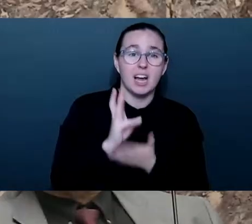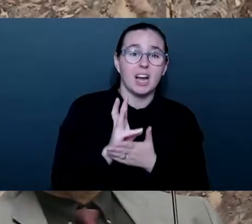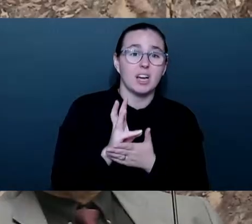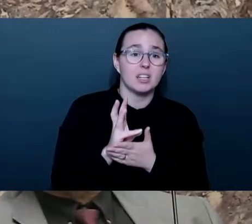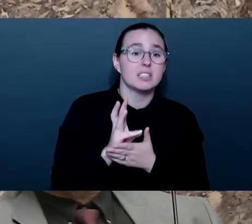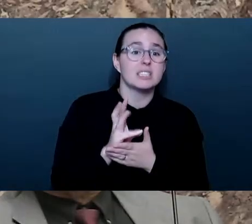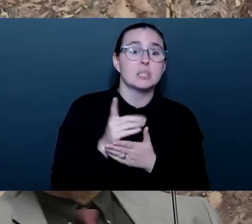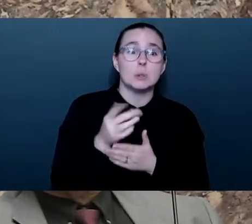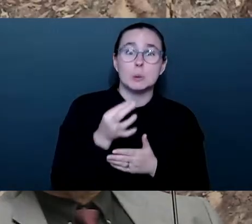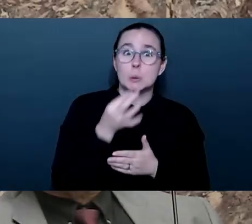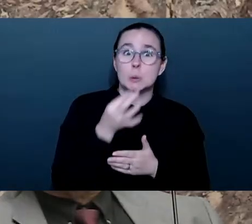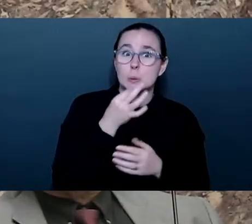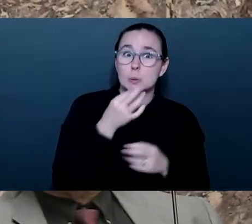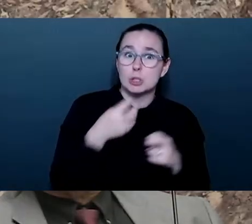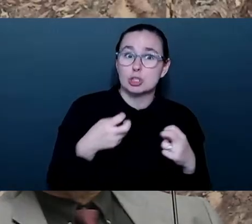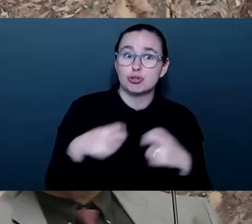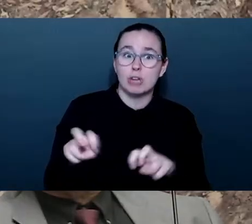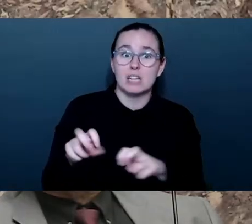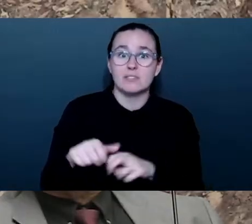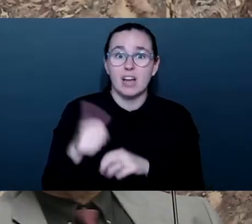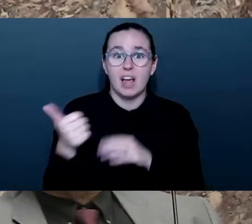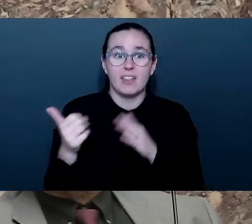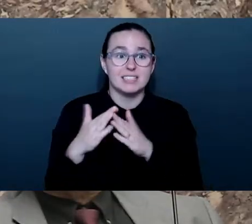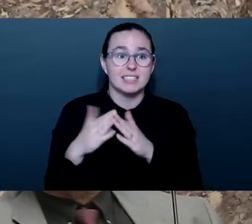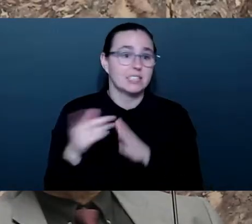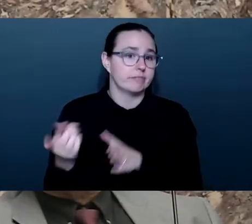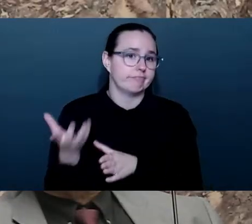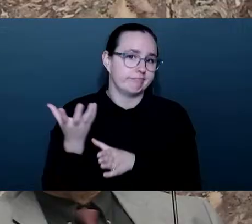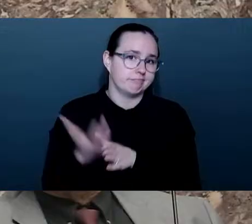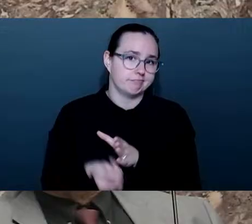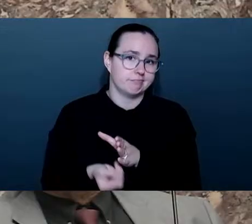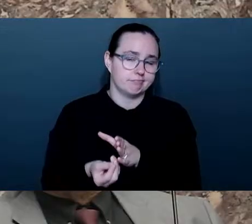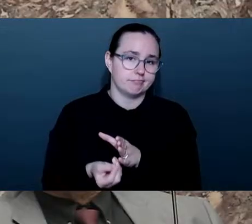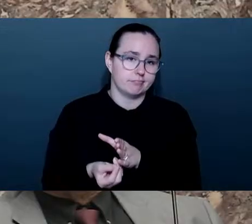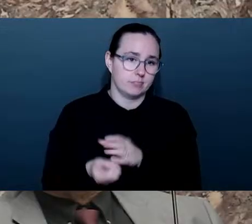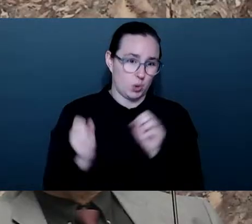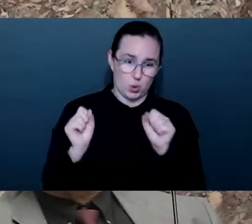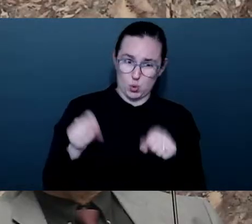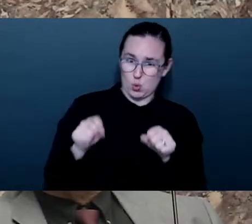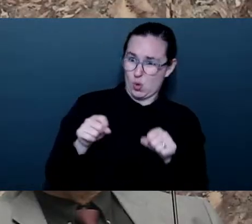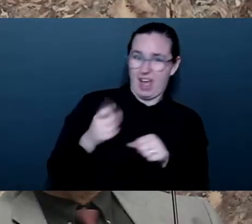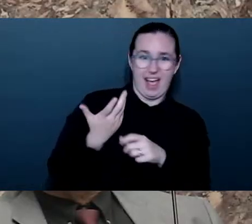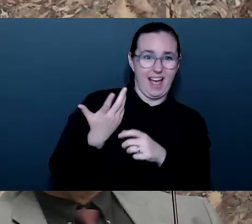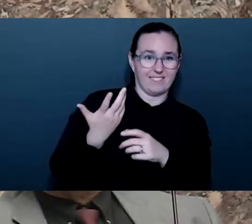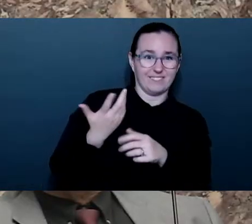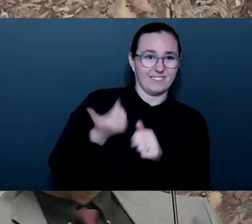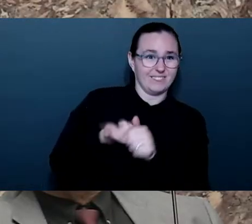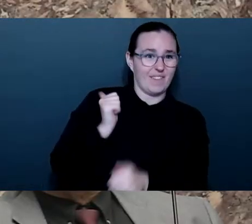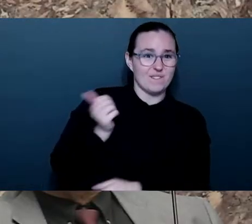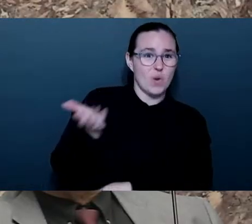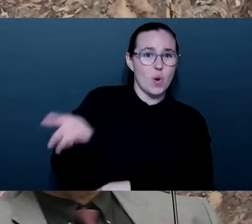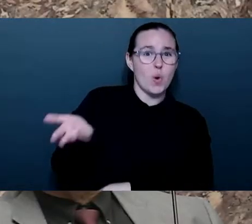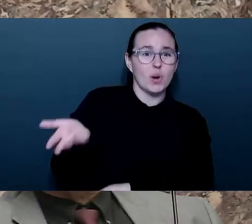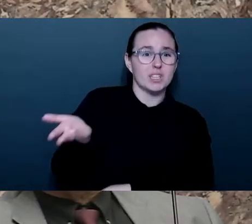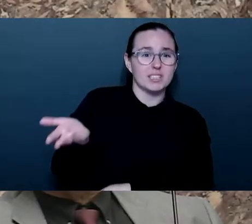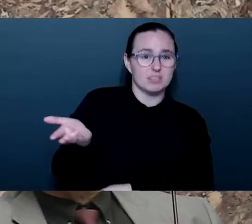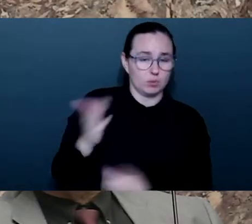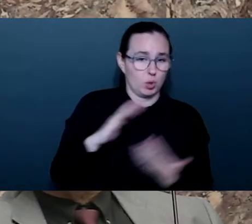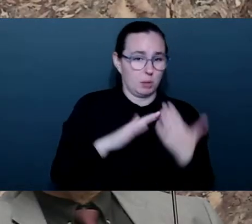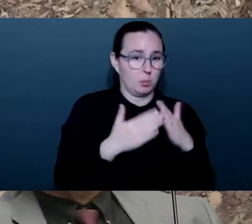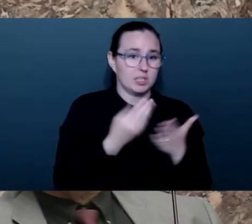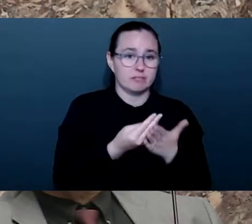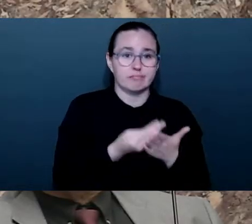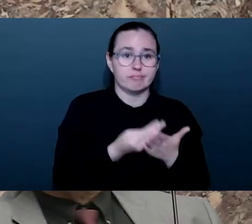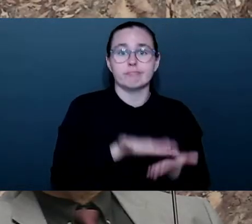was entirely preventable. The community fundraised for a CT scanner in 2023 to avoid this very